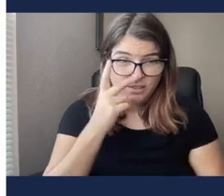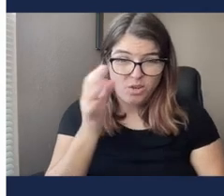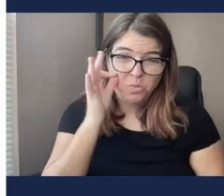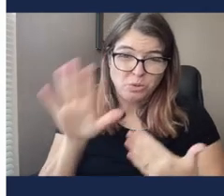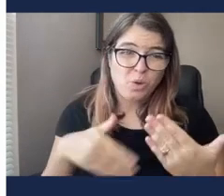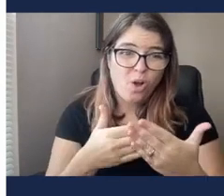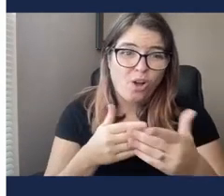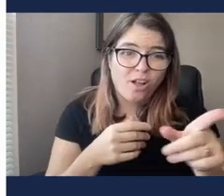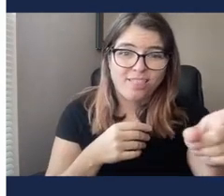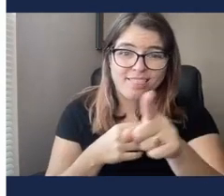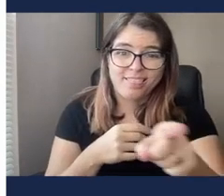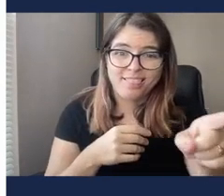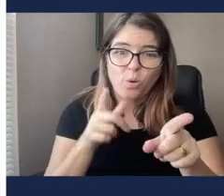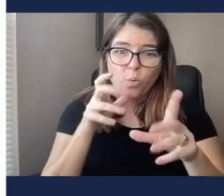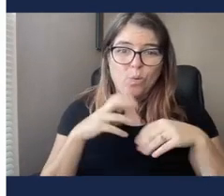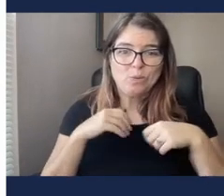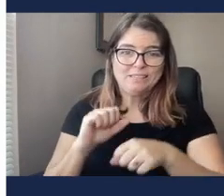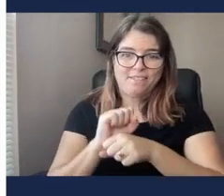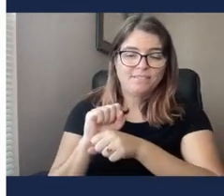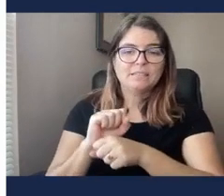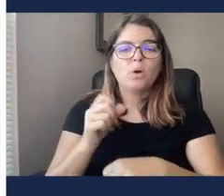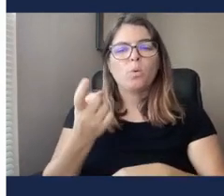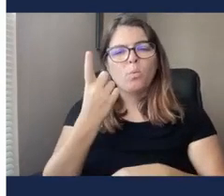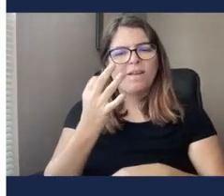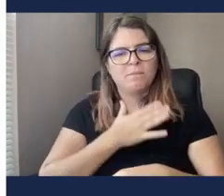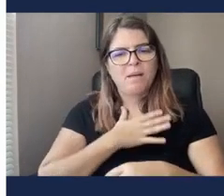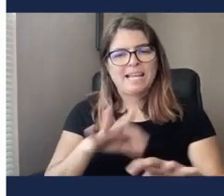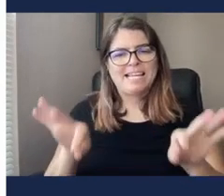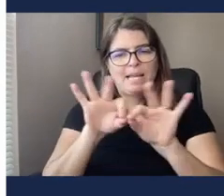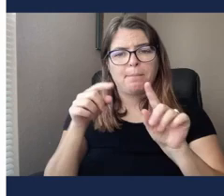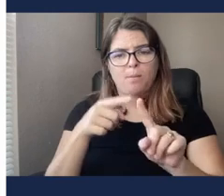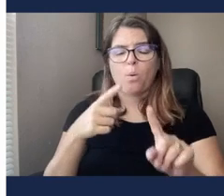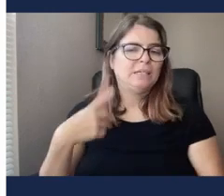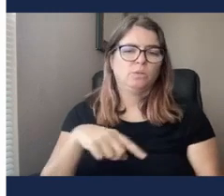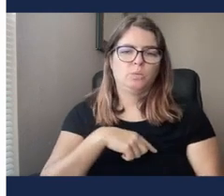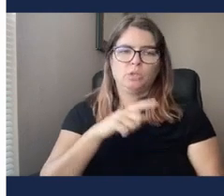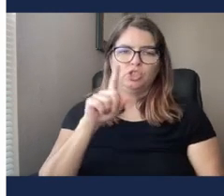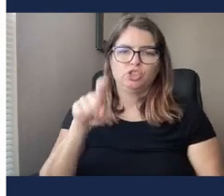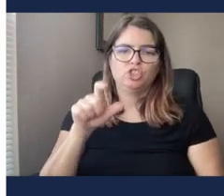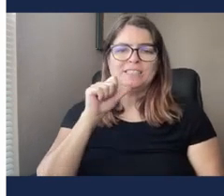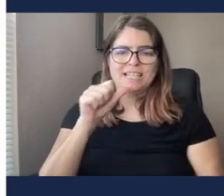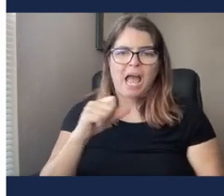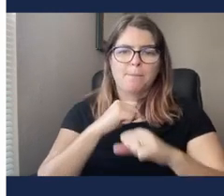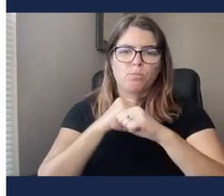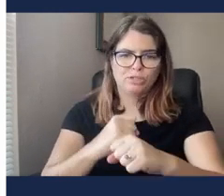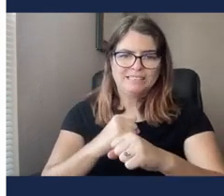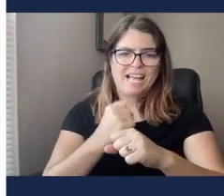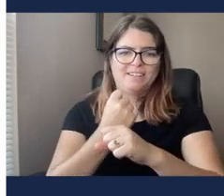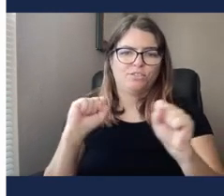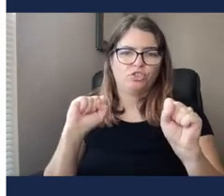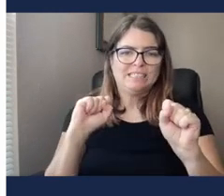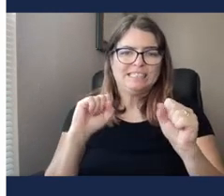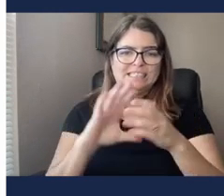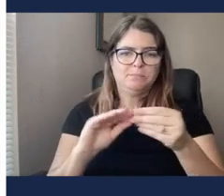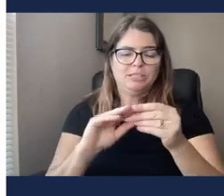So one of my key points is we should not protect free speech just because